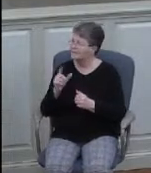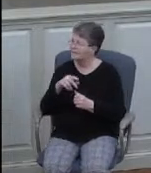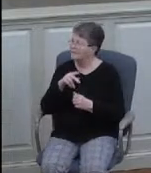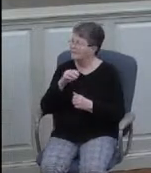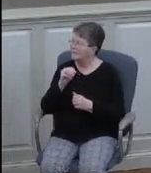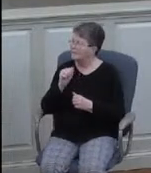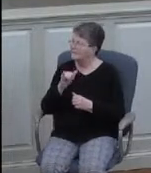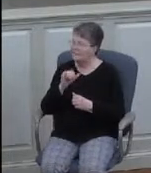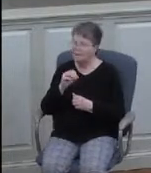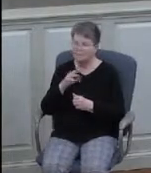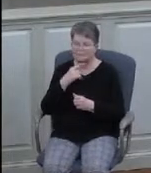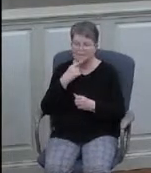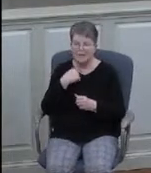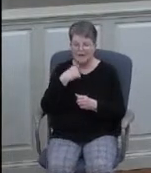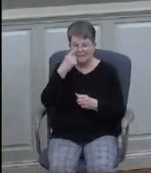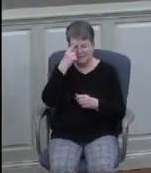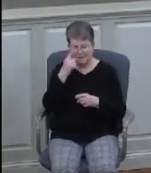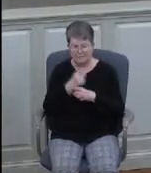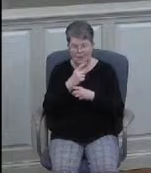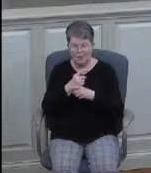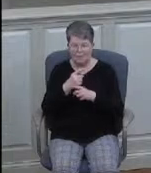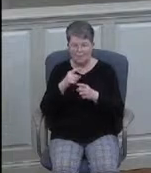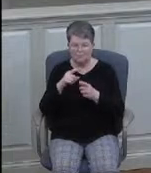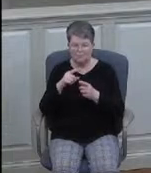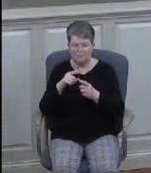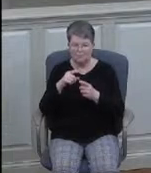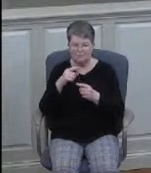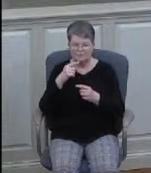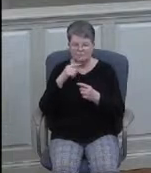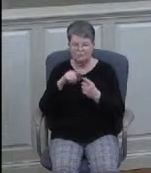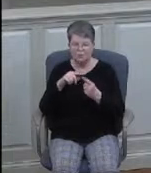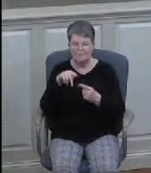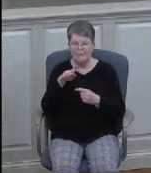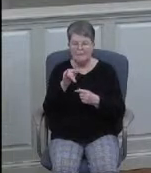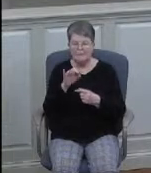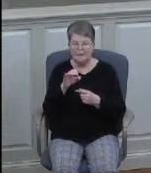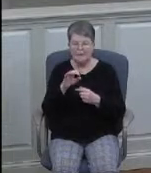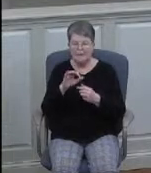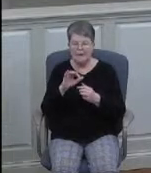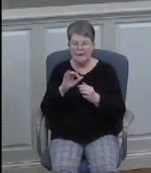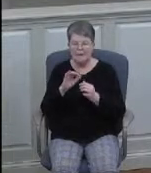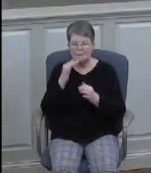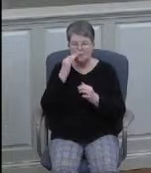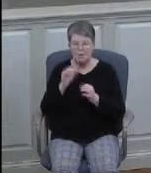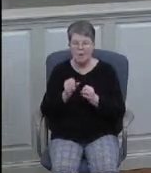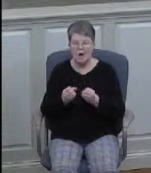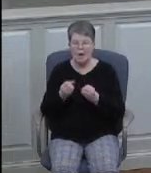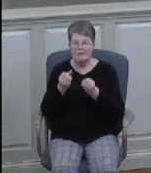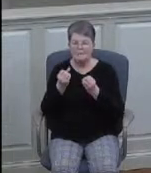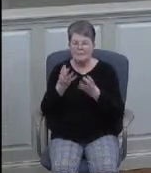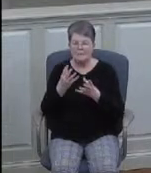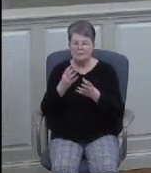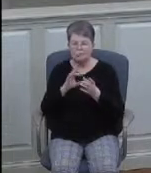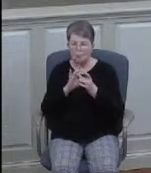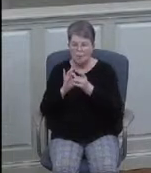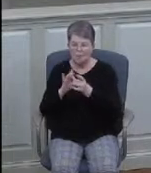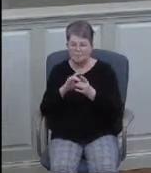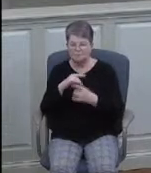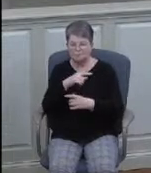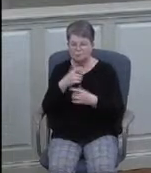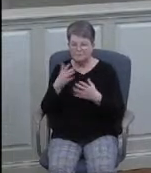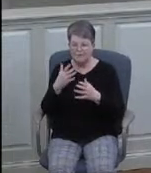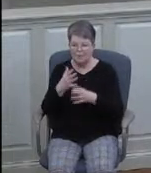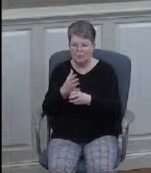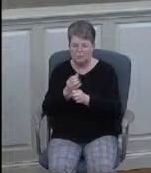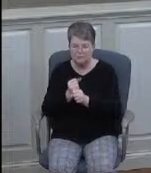I think it's appropriate for the public to know at this time how much cooperation you've already received in